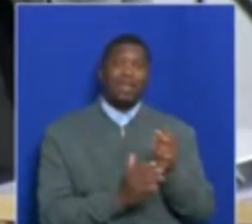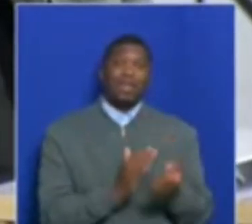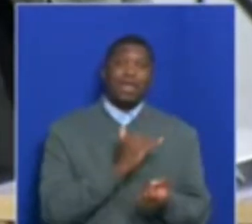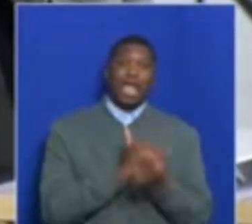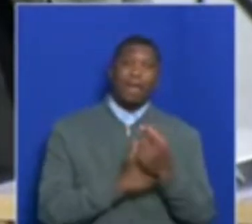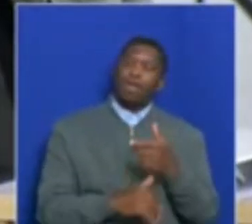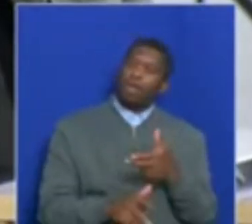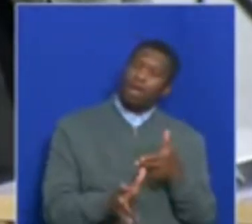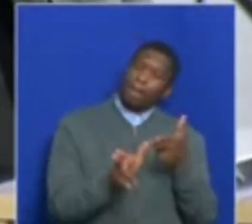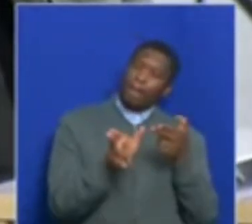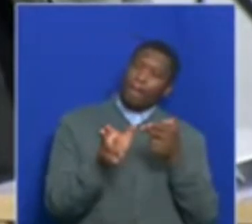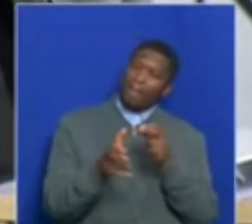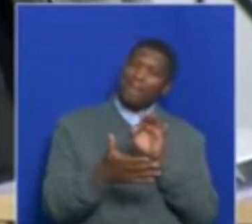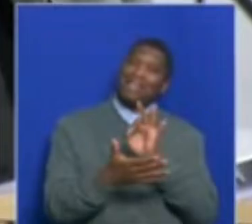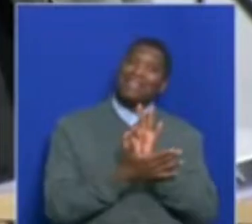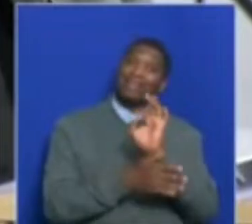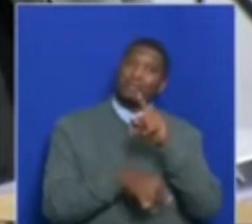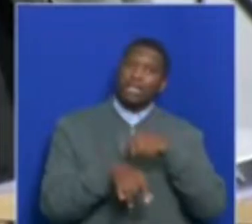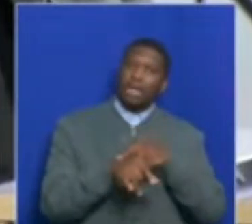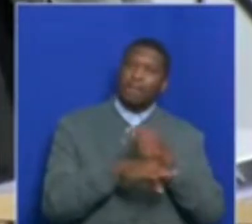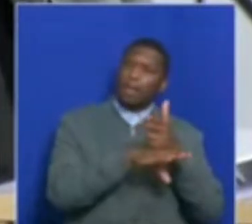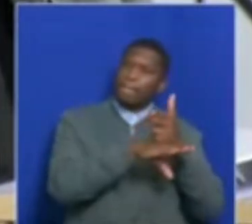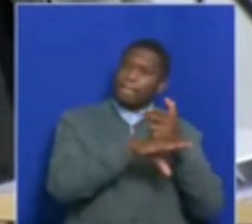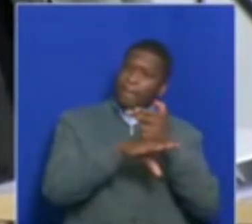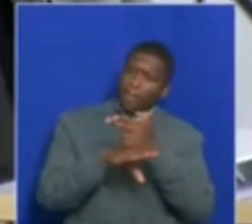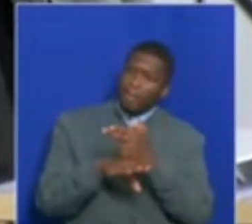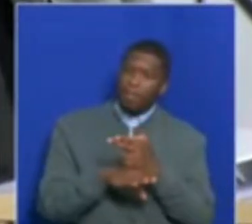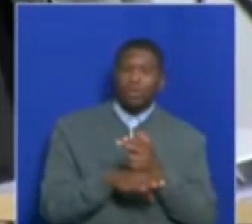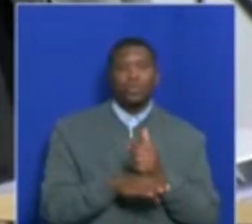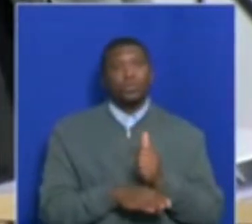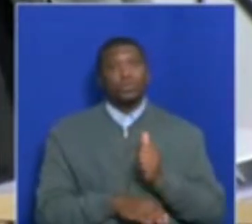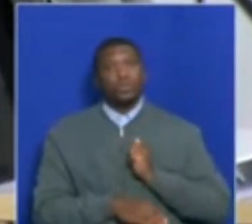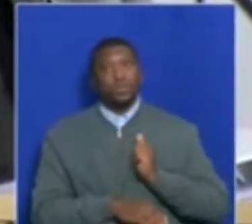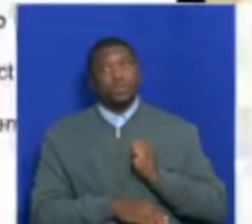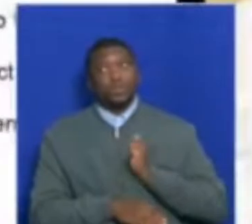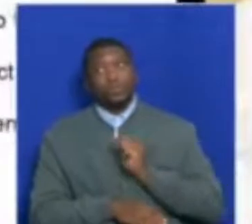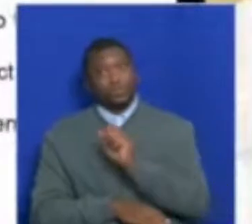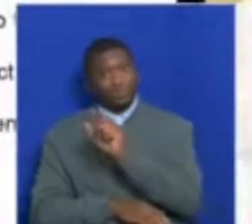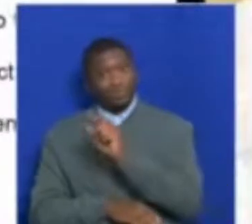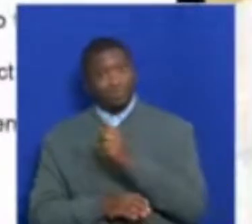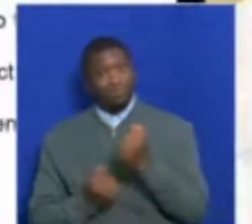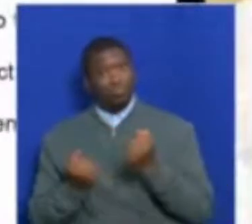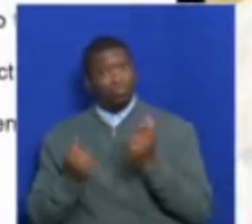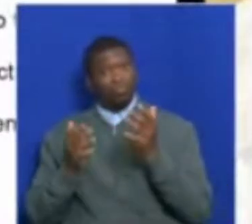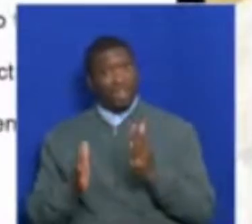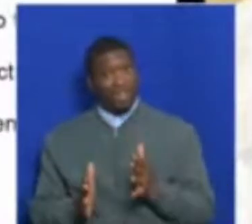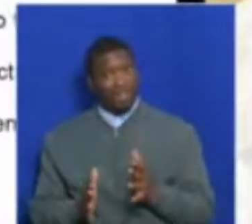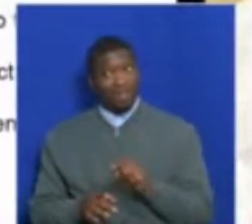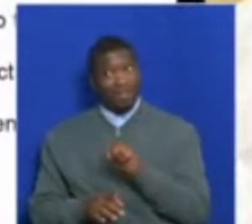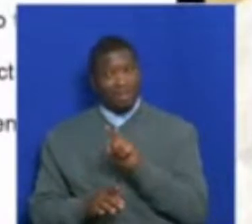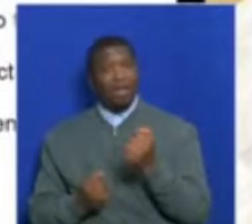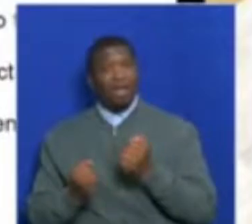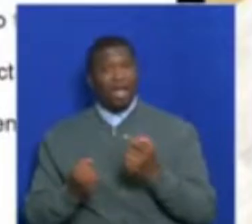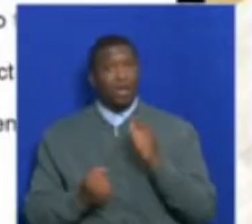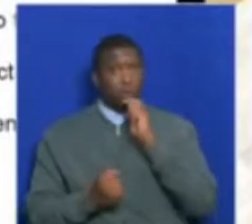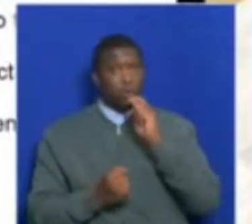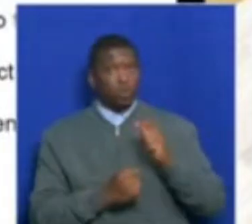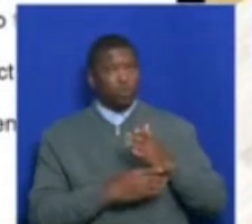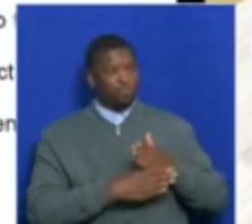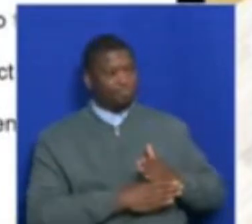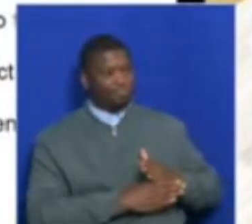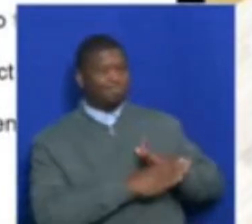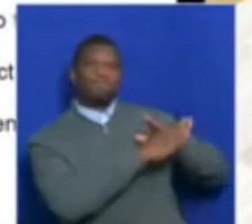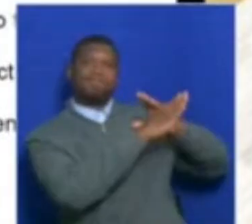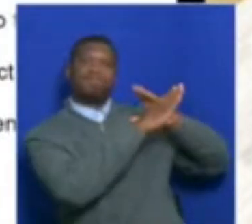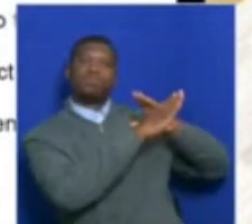vehicle. Fortunately for the driver of the vehicle was an armor-proof vehicle. During the